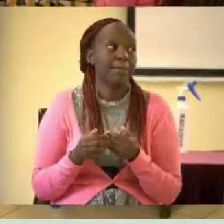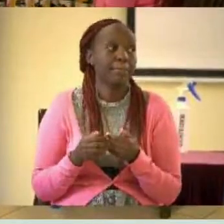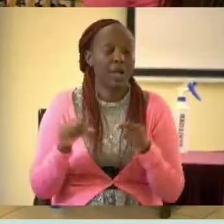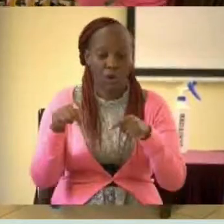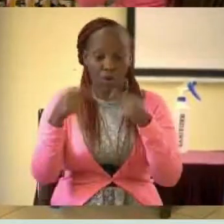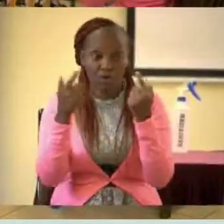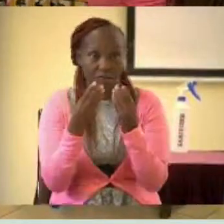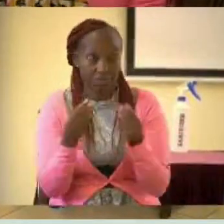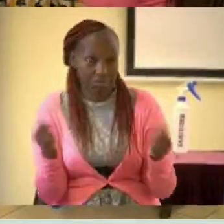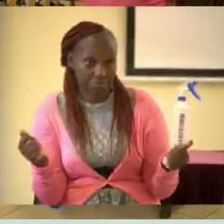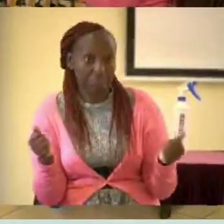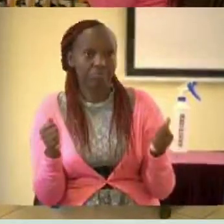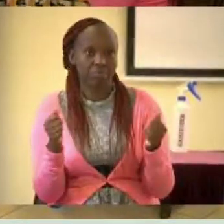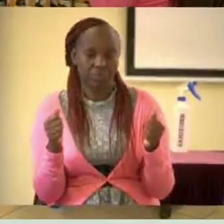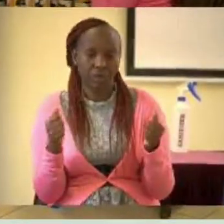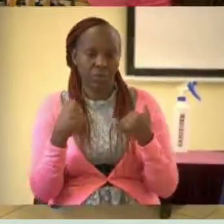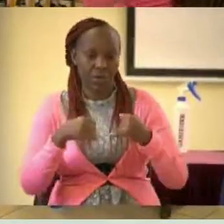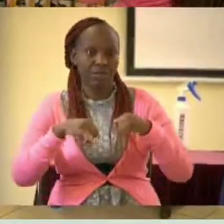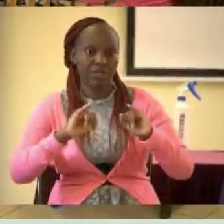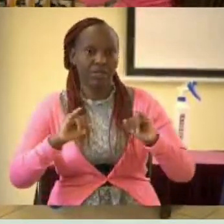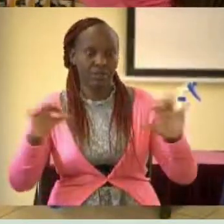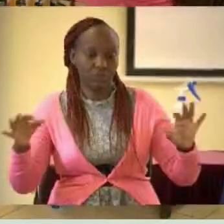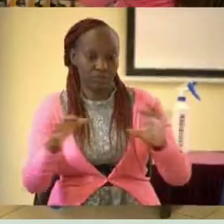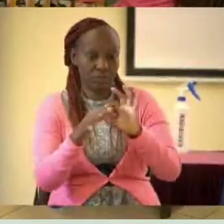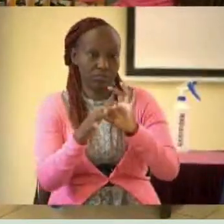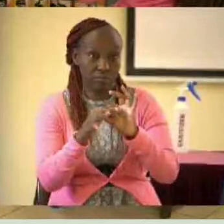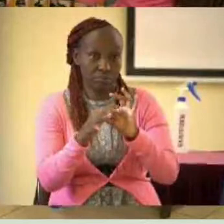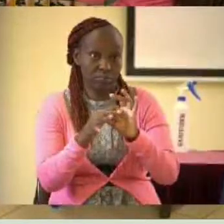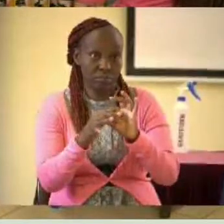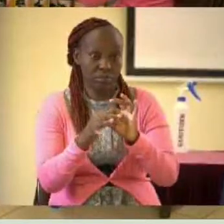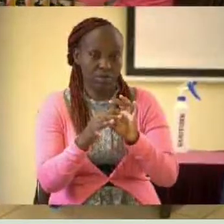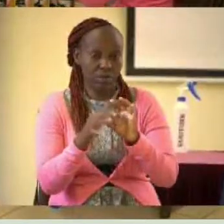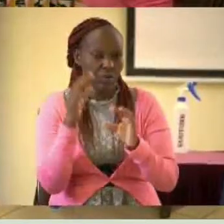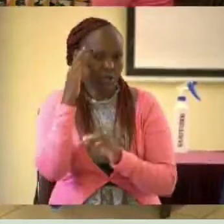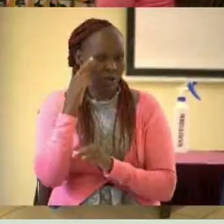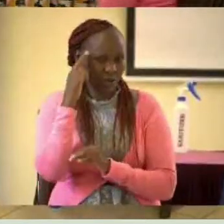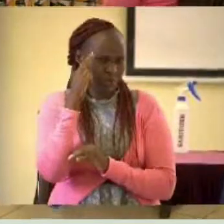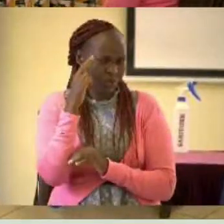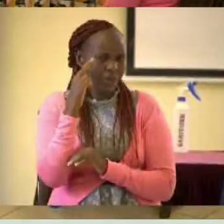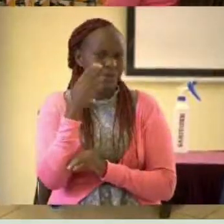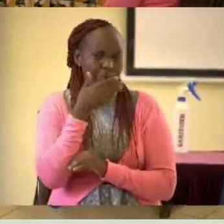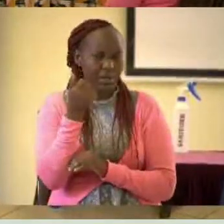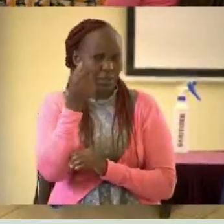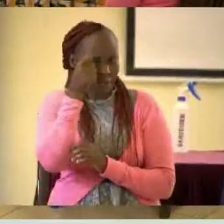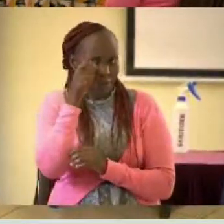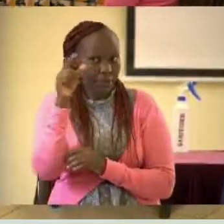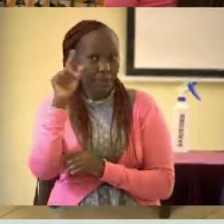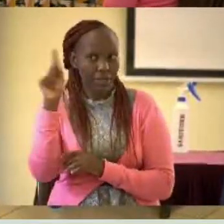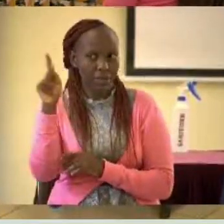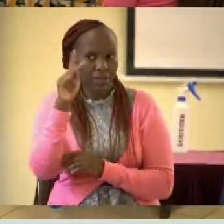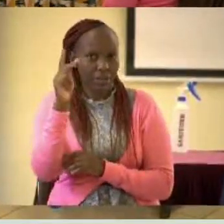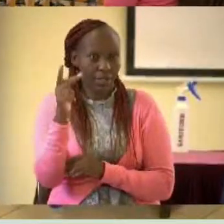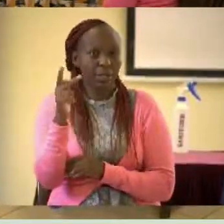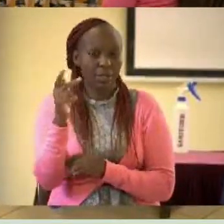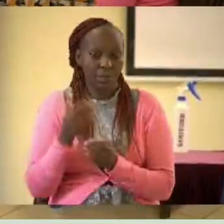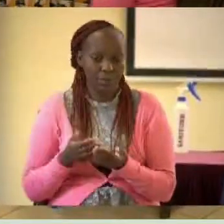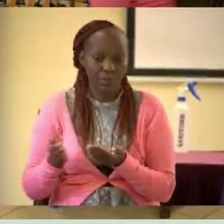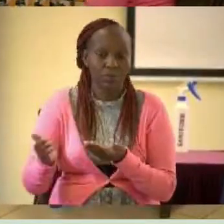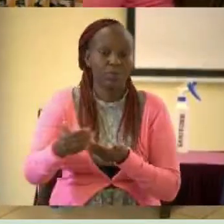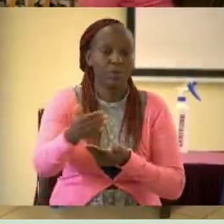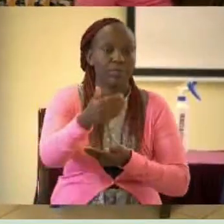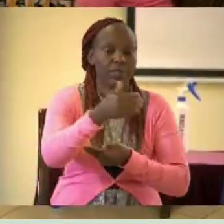conflict resolution efforts were underway. So the rationale of having Amkeni at that time was to mobilize